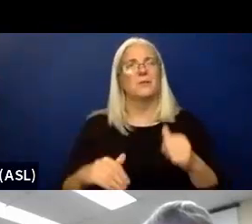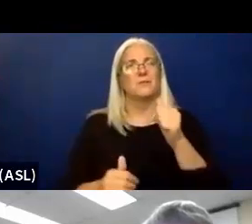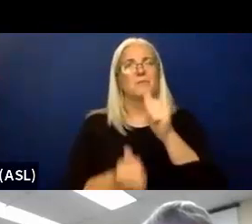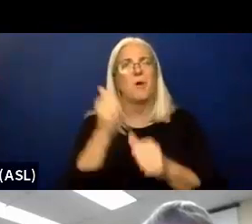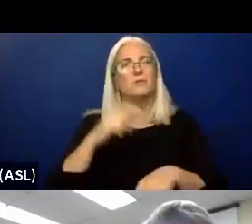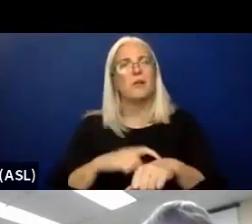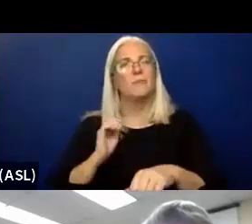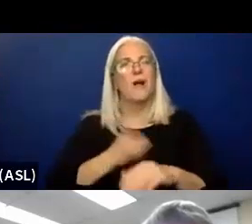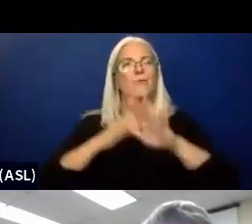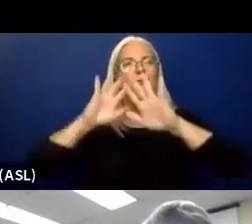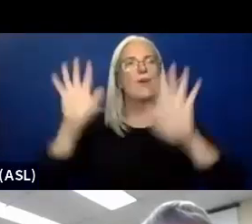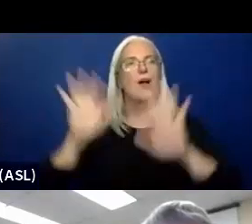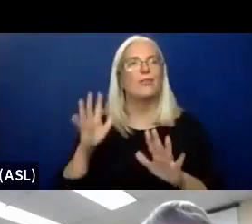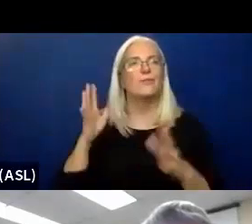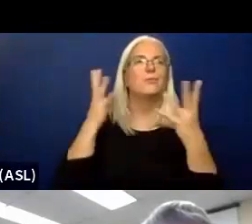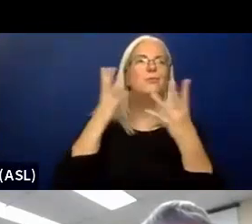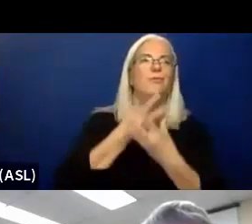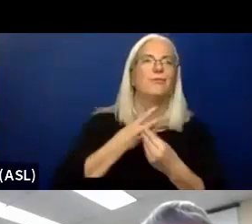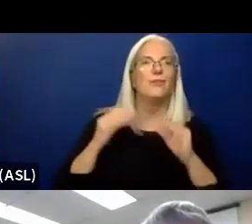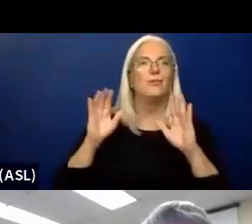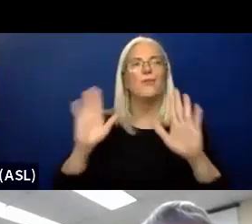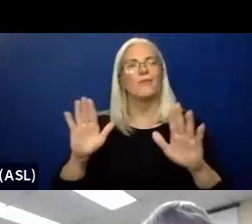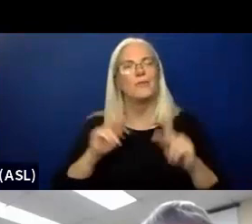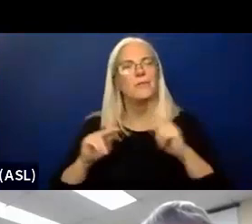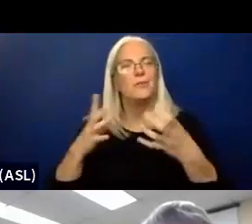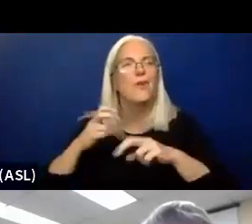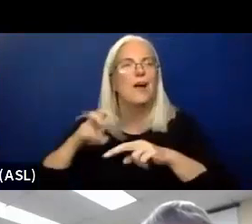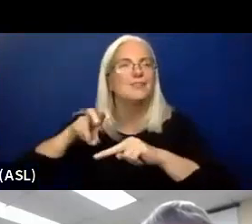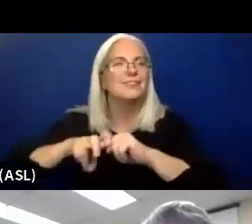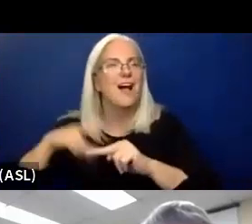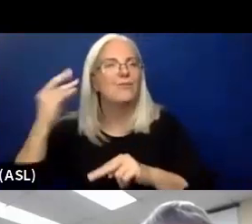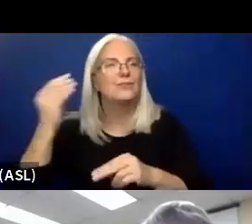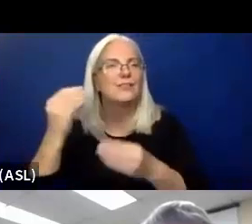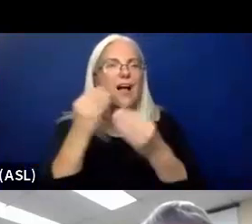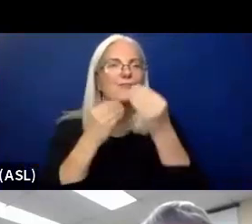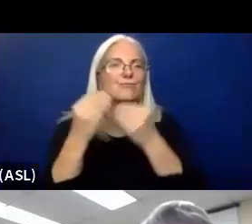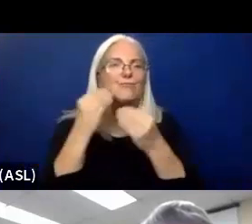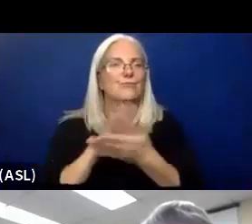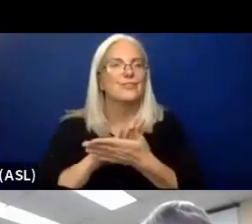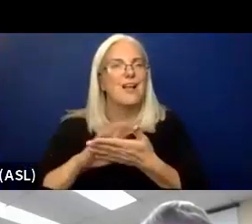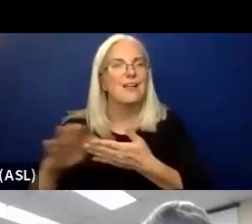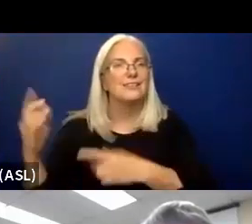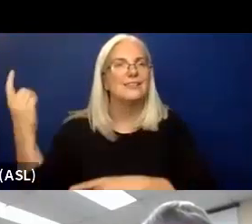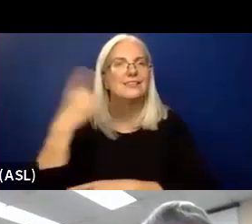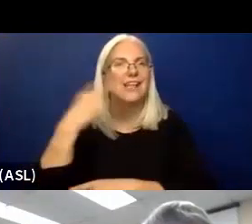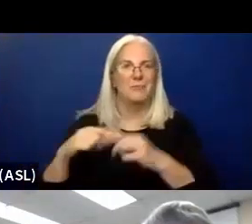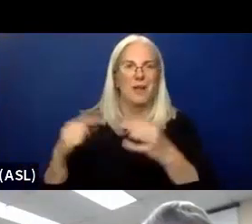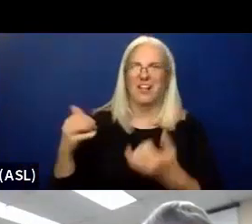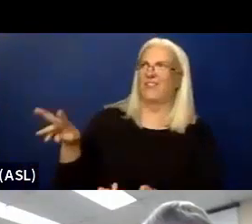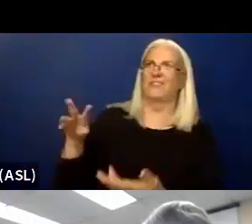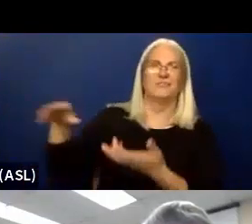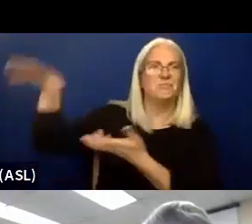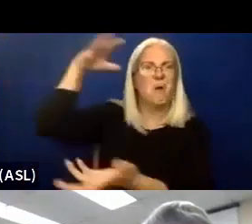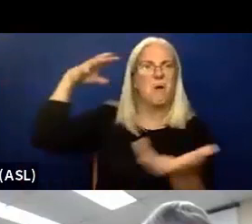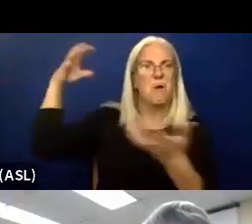to eat outside dining, and we simply can't given the smoke. But more than that, we